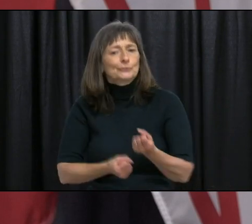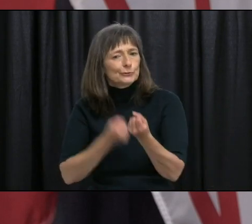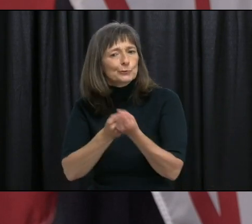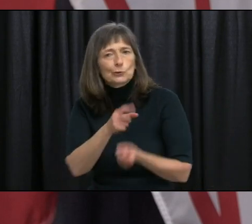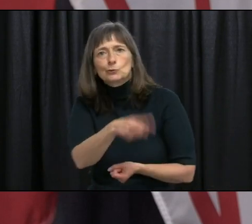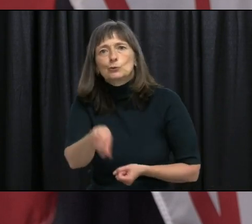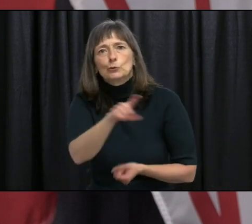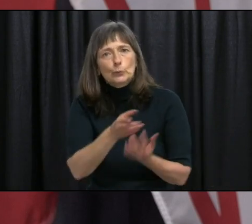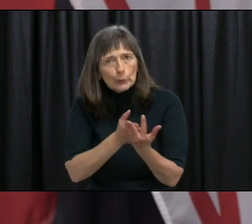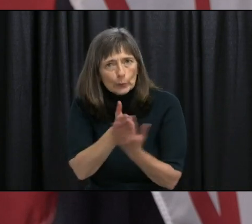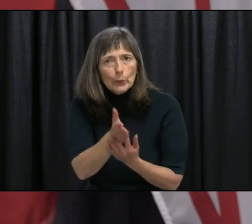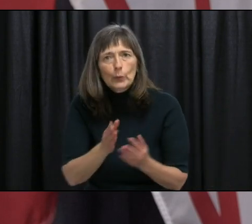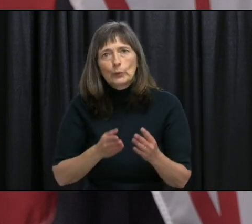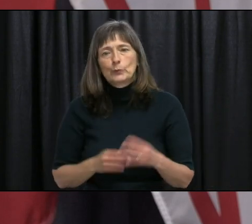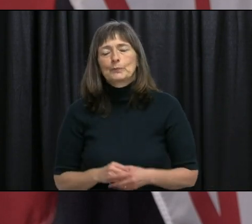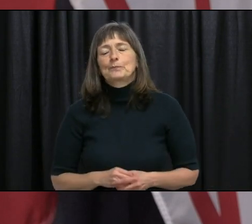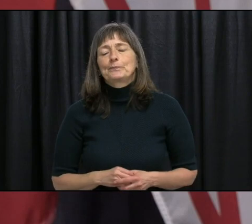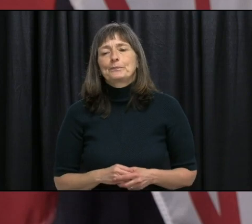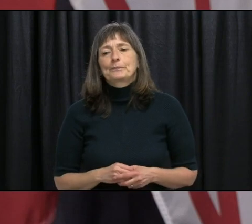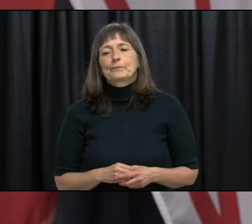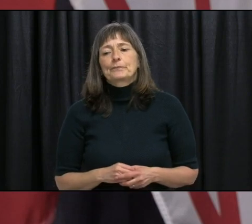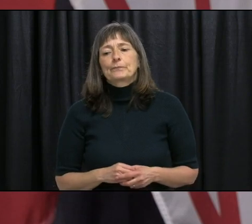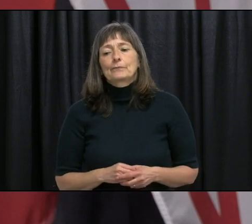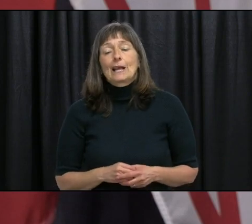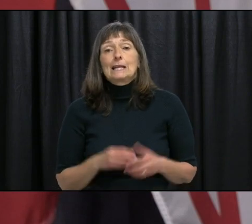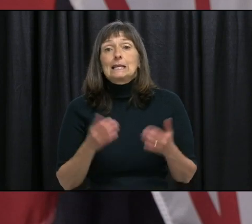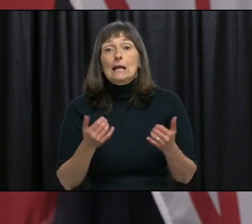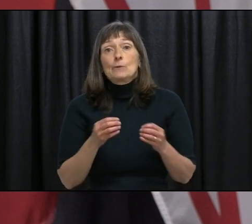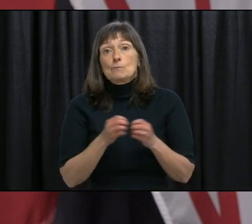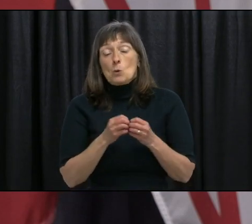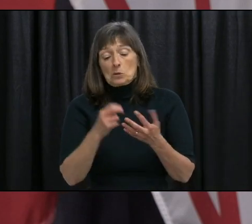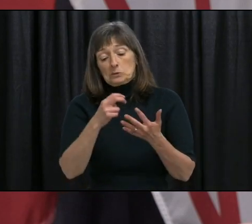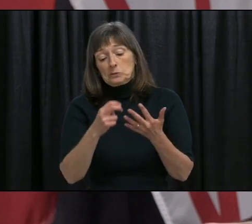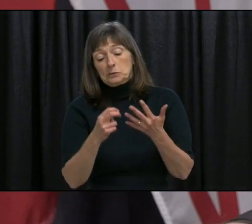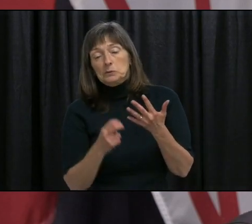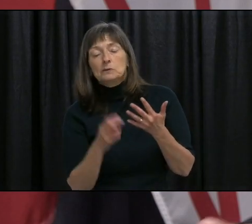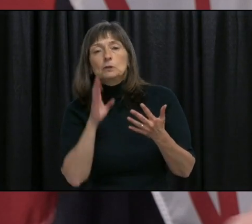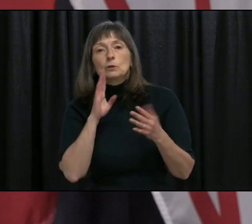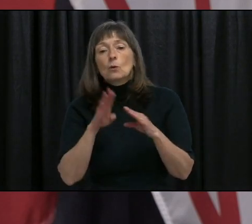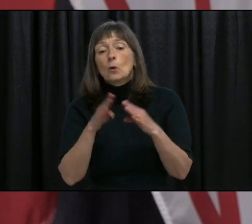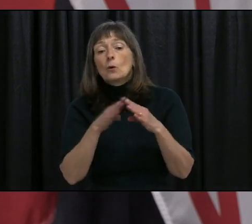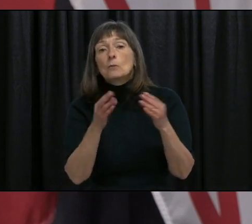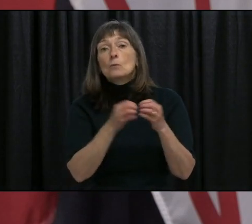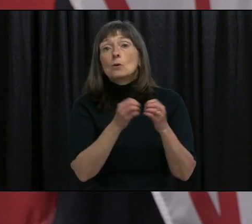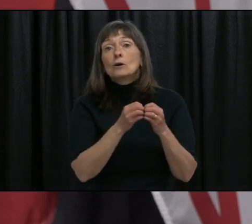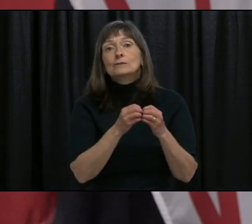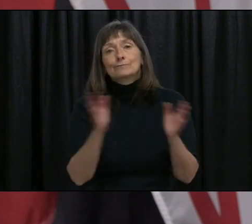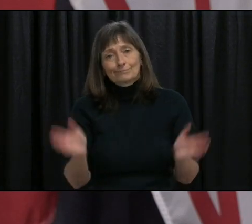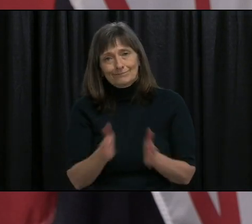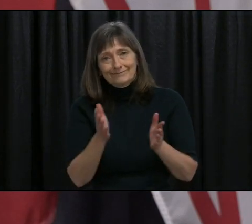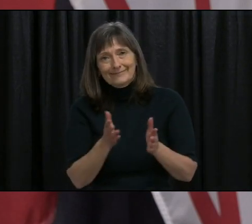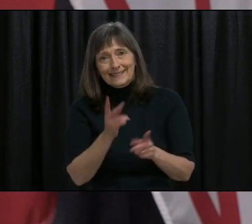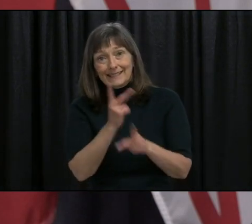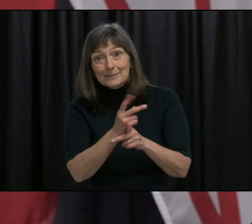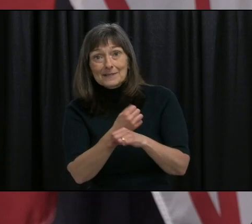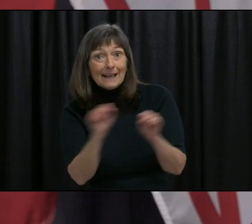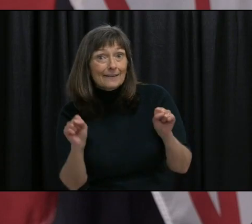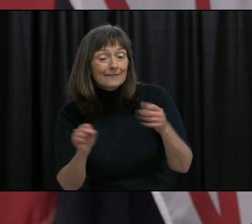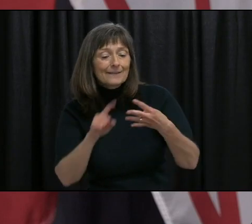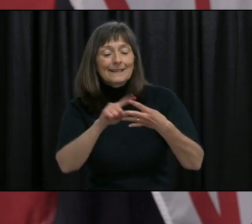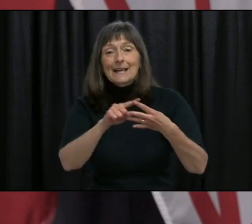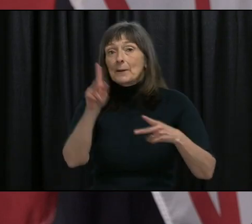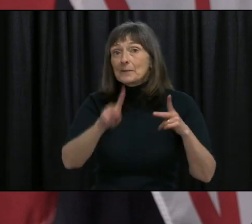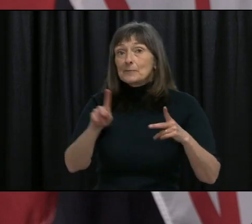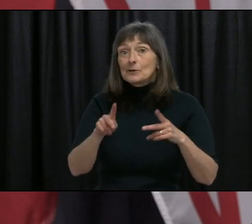pandemic. And certainly as we further ease restrictions and adjust to a new normal, I encourage you to stay safe. People, space, time, and